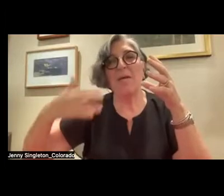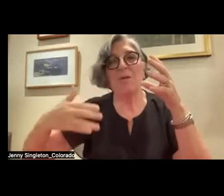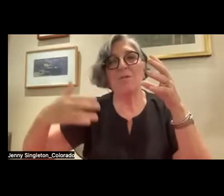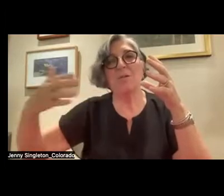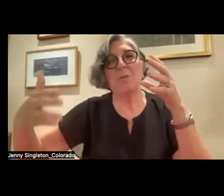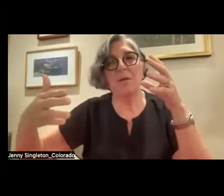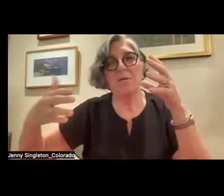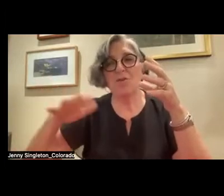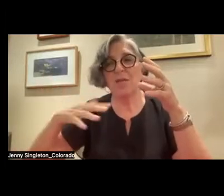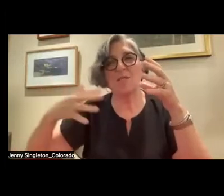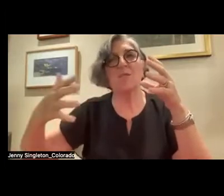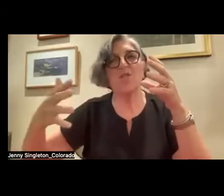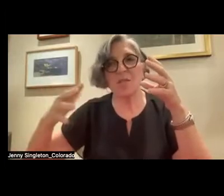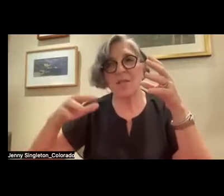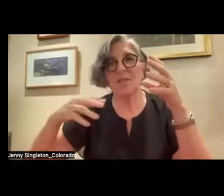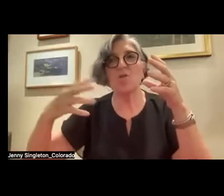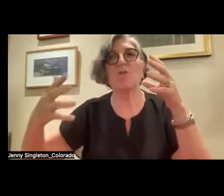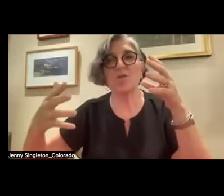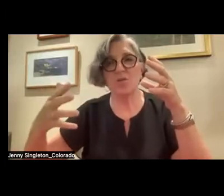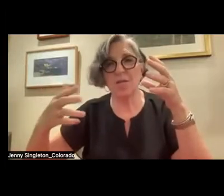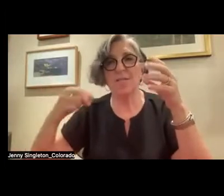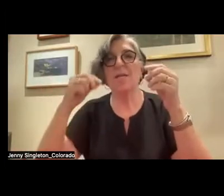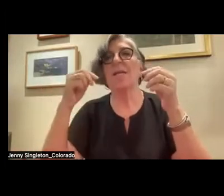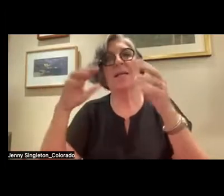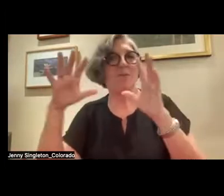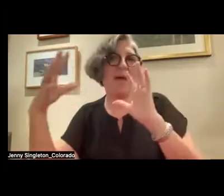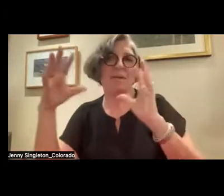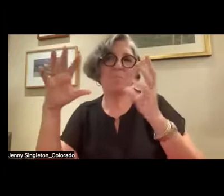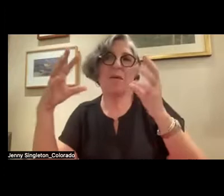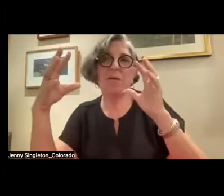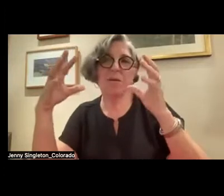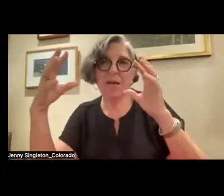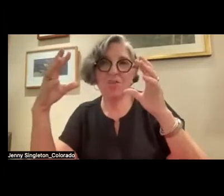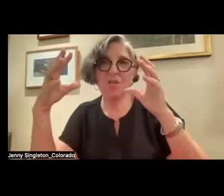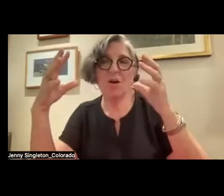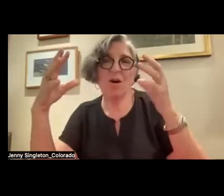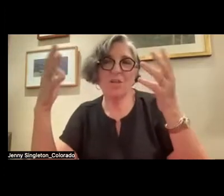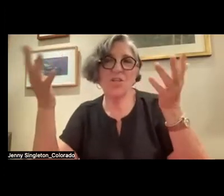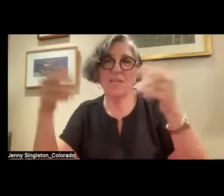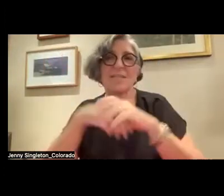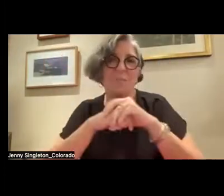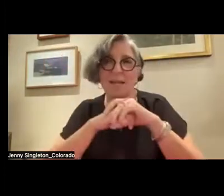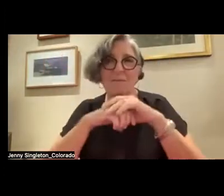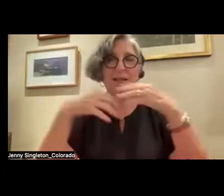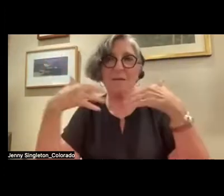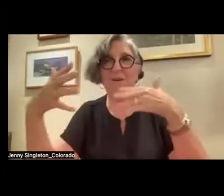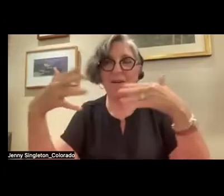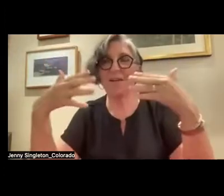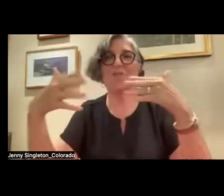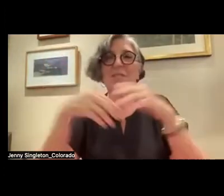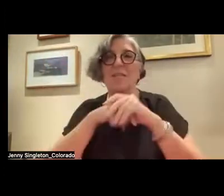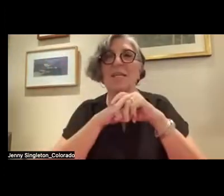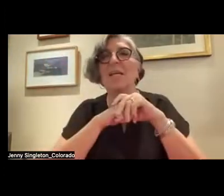by peer-to-peer transmission in the dormitories. And so that peer language ecology is something that I'm